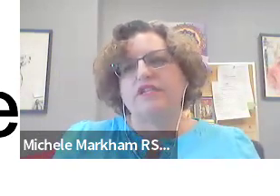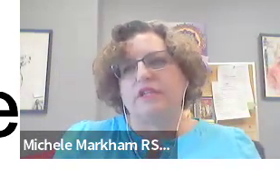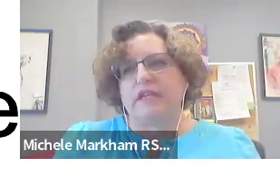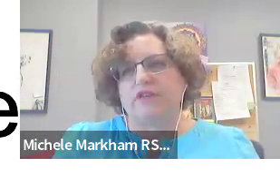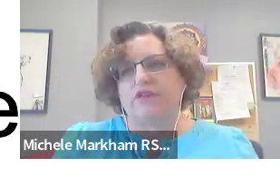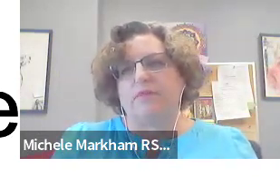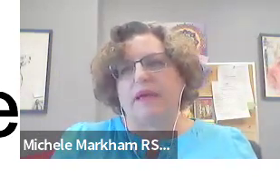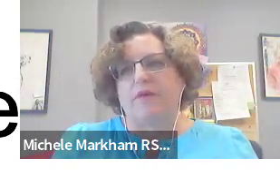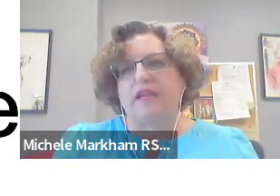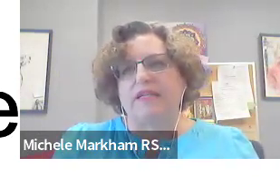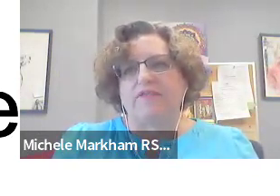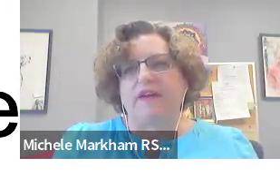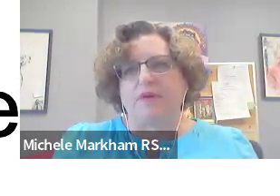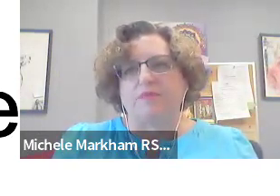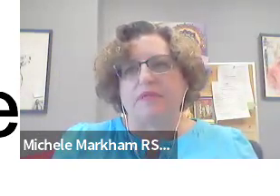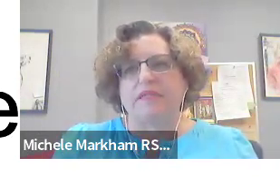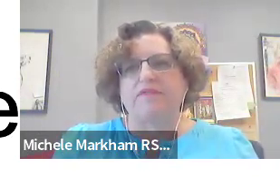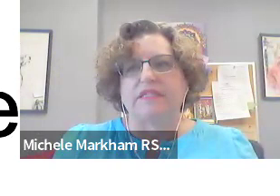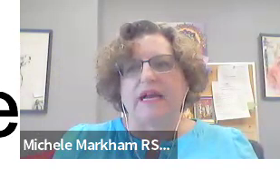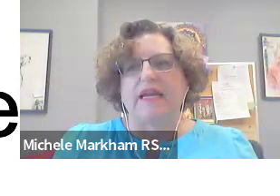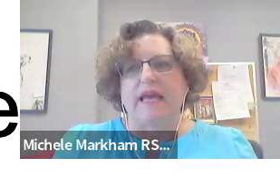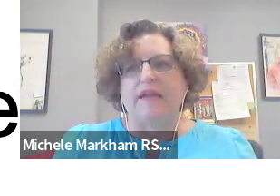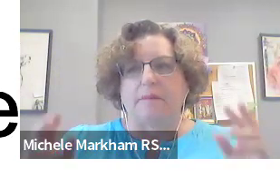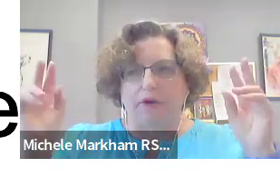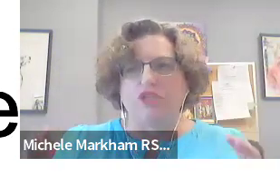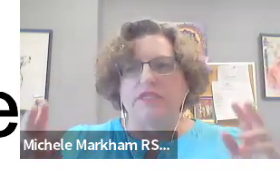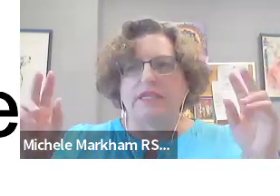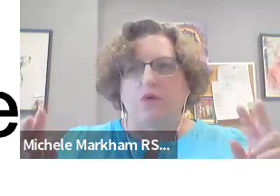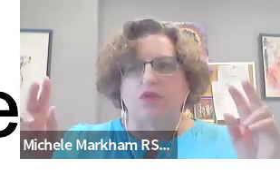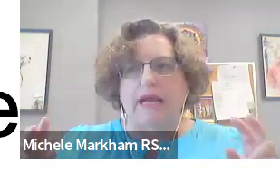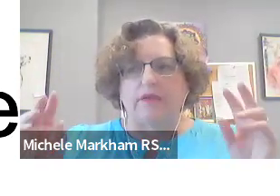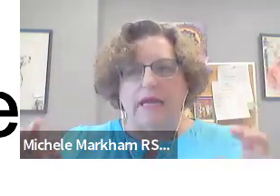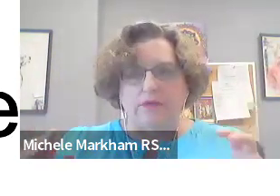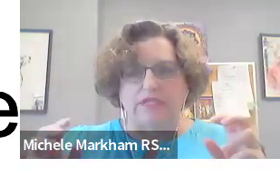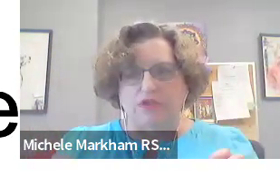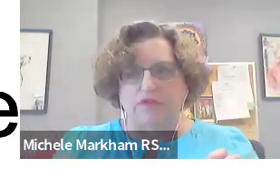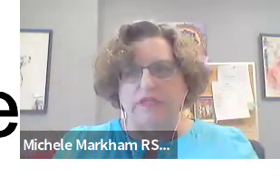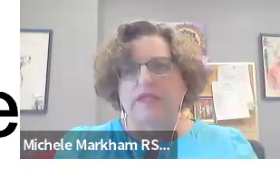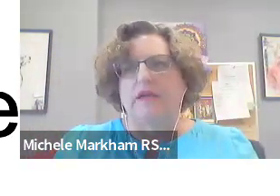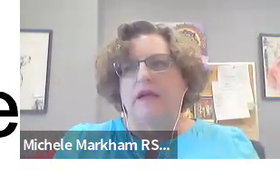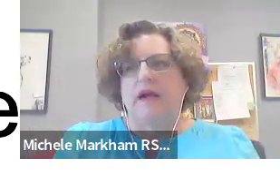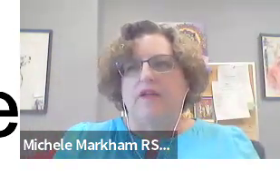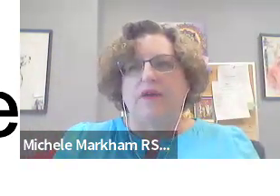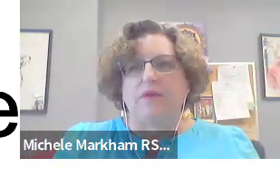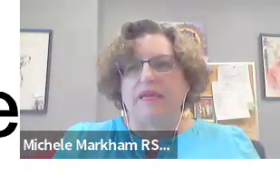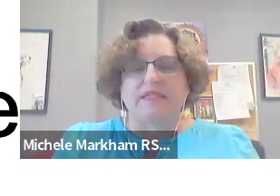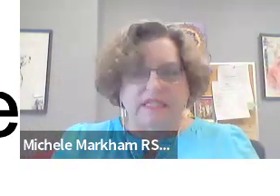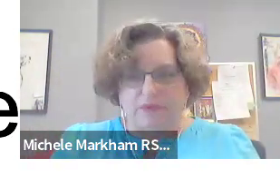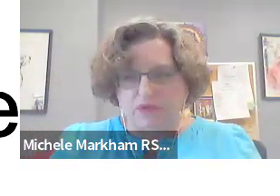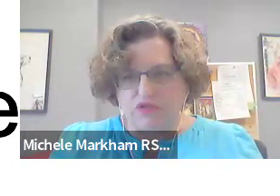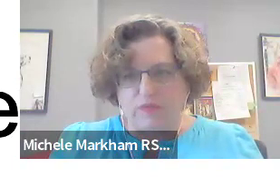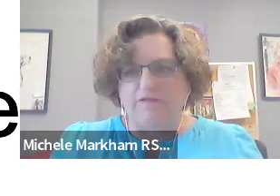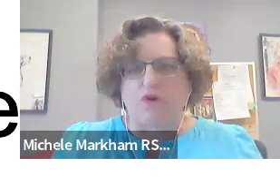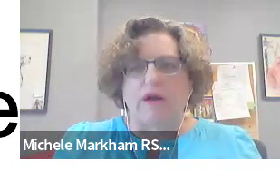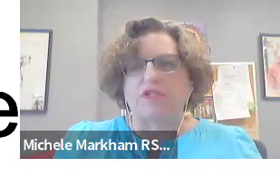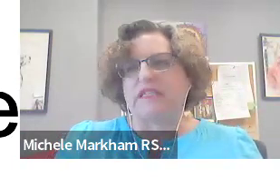So originally, the group met with the identified purpose of designing an emergency older adult housing service that would be